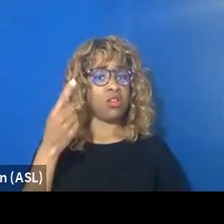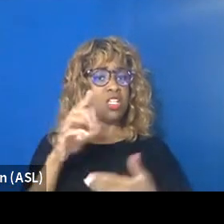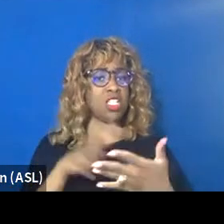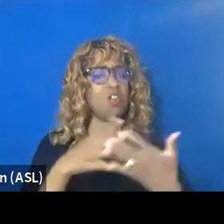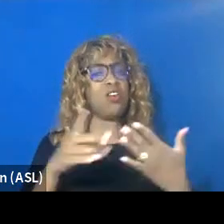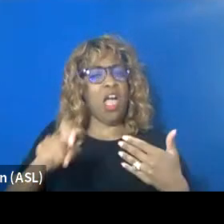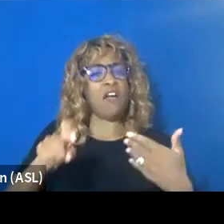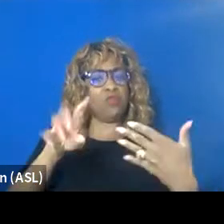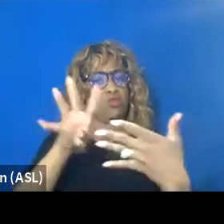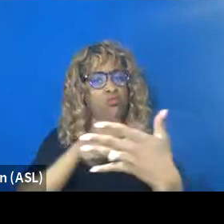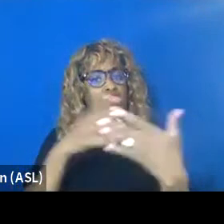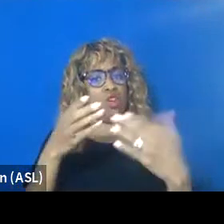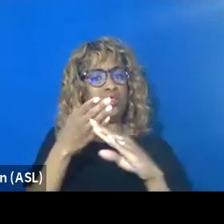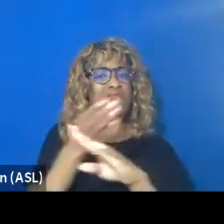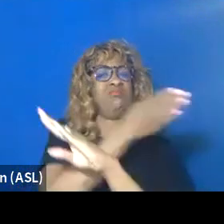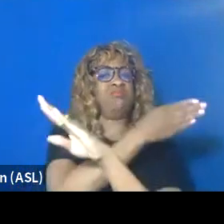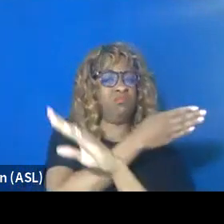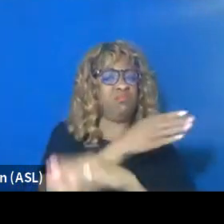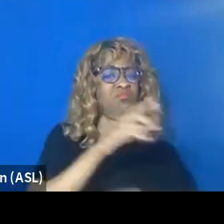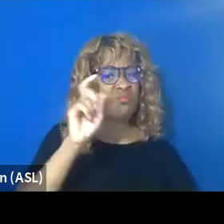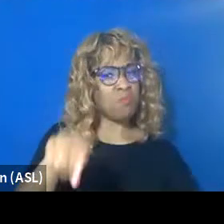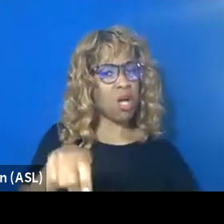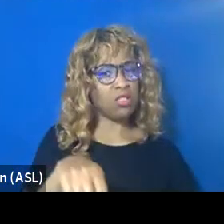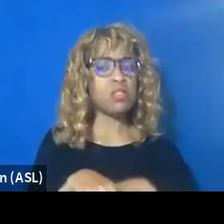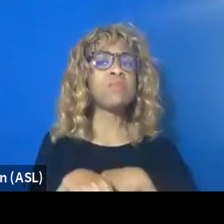be scheduled far in advance. So